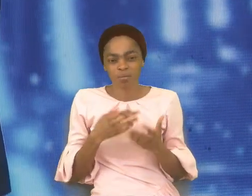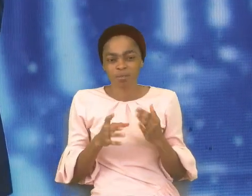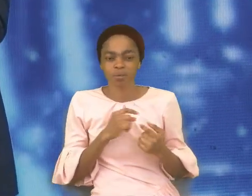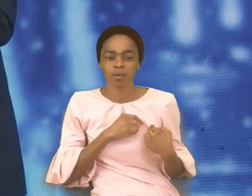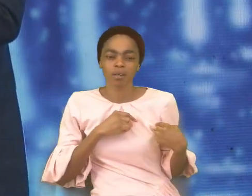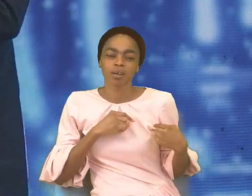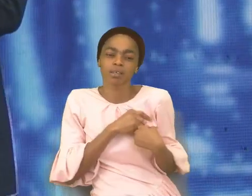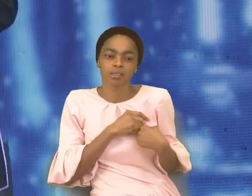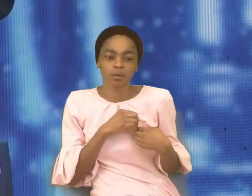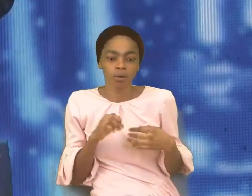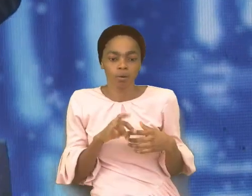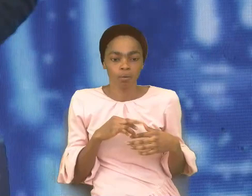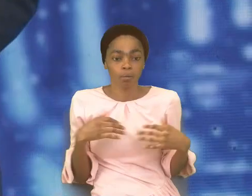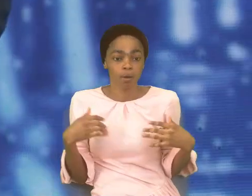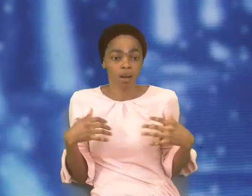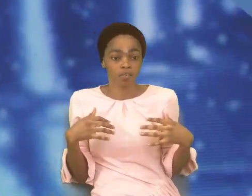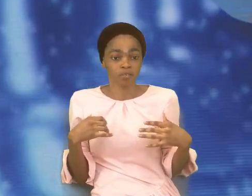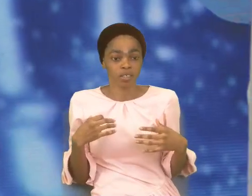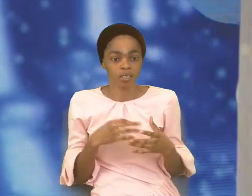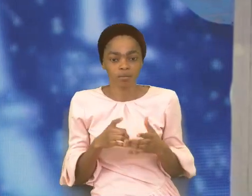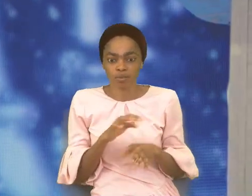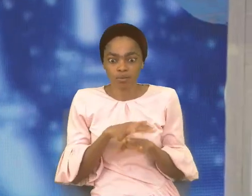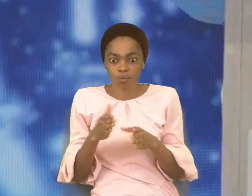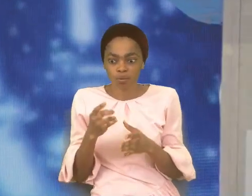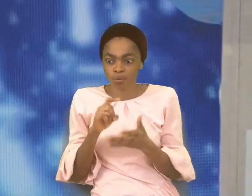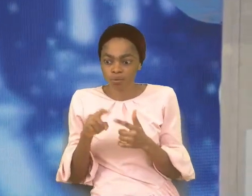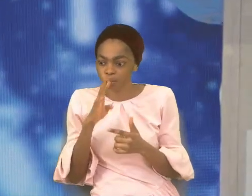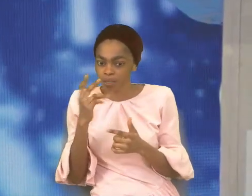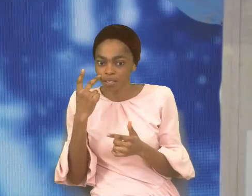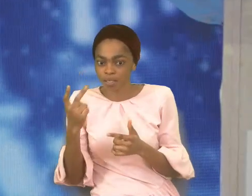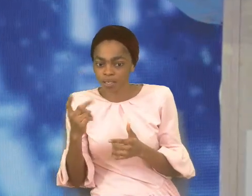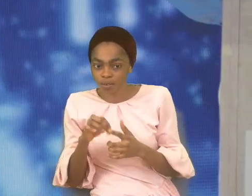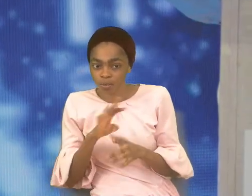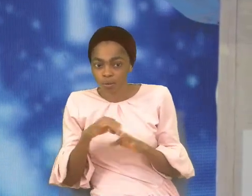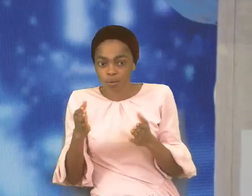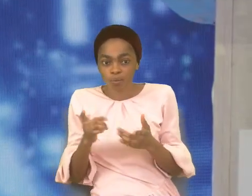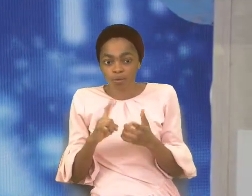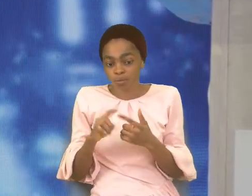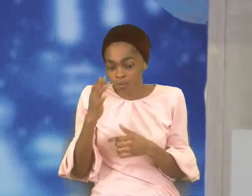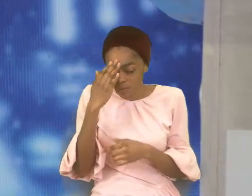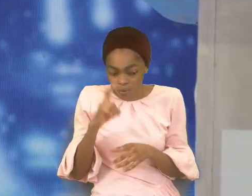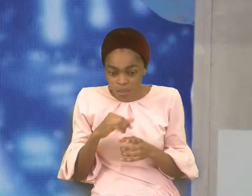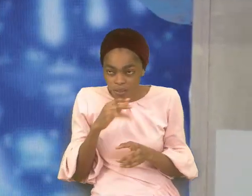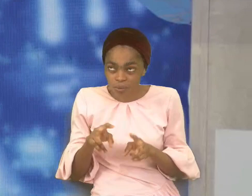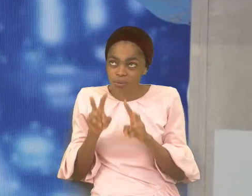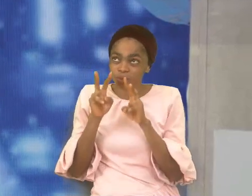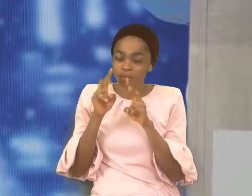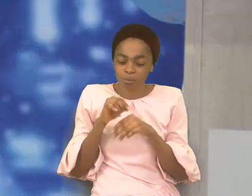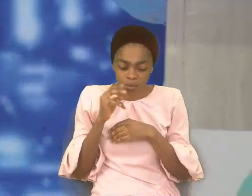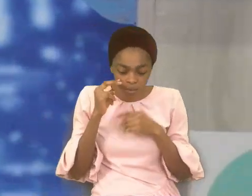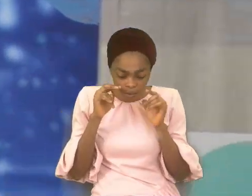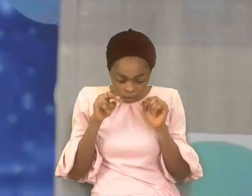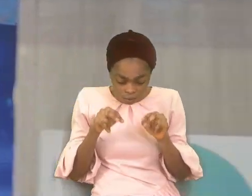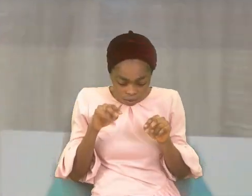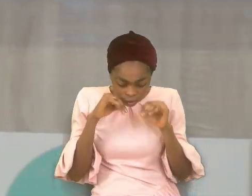You don't want to be known. So you cannot raise your head. You're looking down. What are you hiding? Look up.